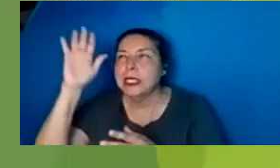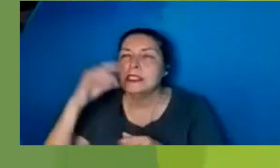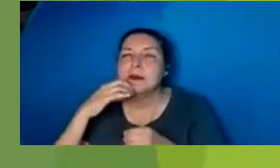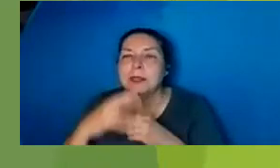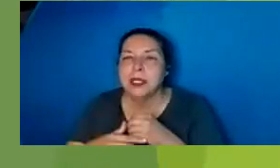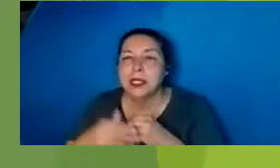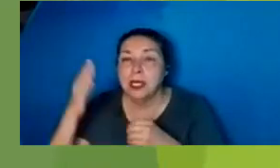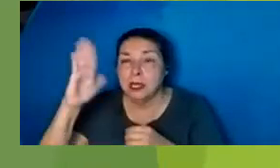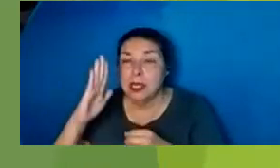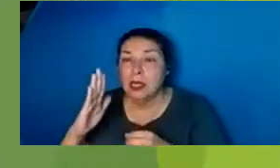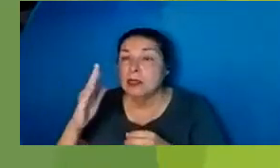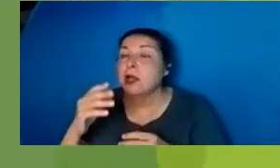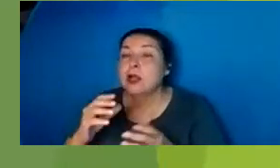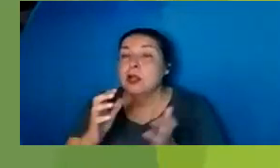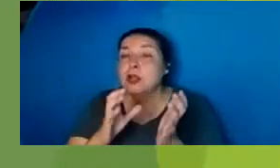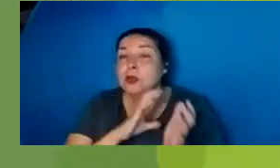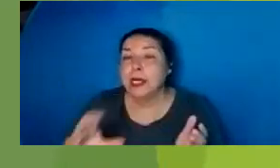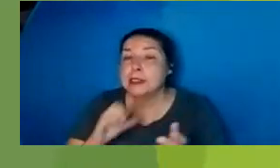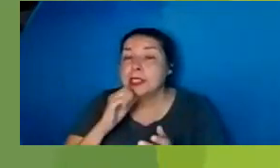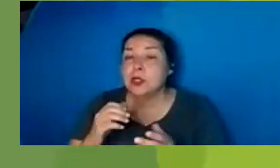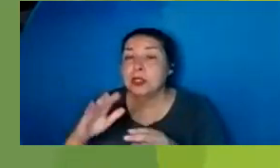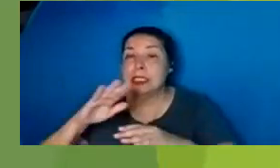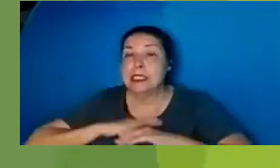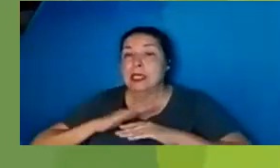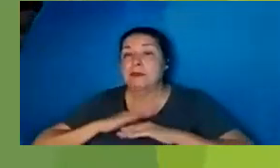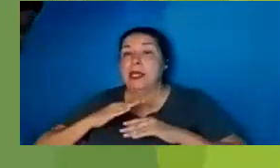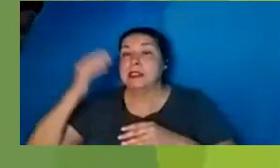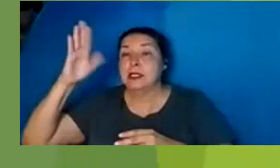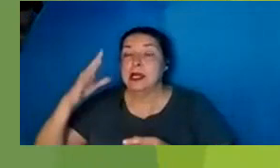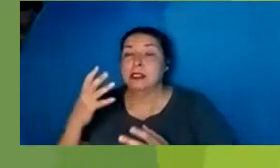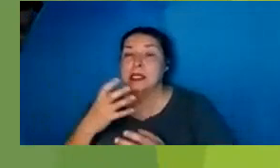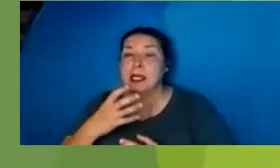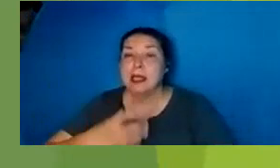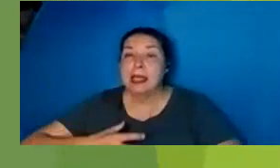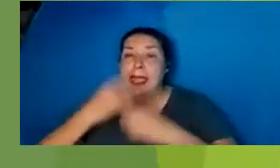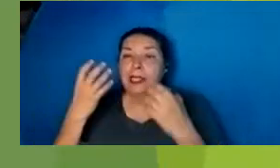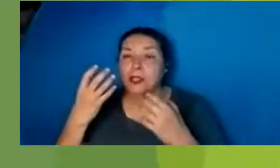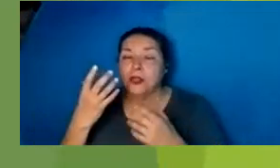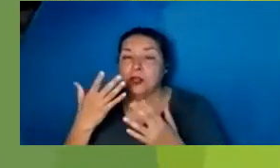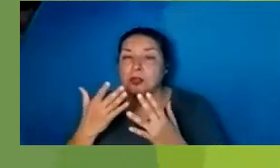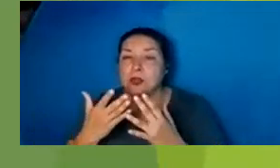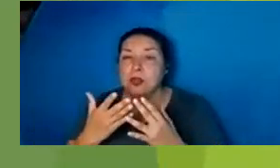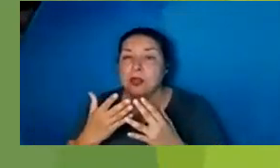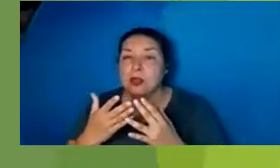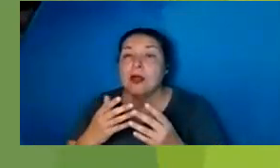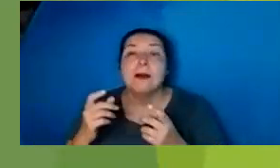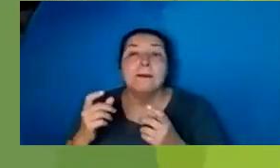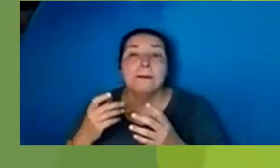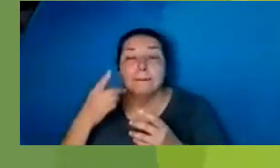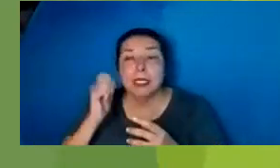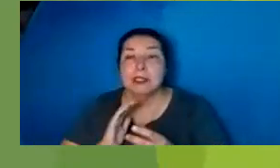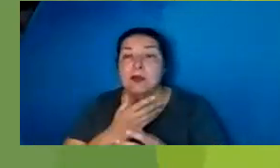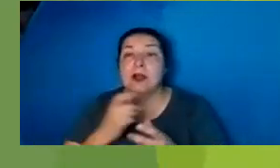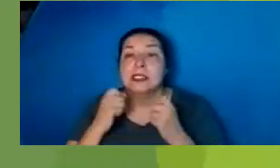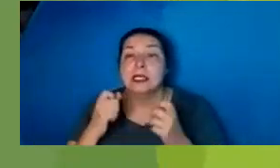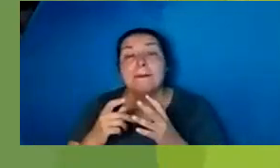appeased the Father's anger regarding our sin, but by his blood he also moved his